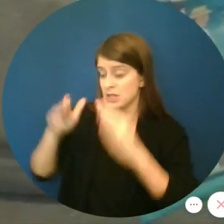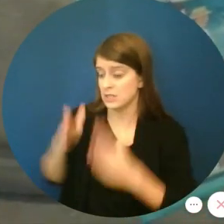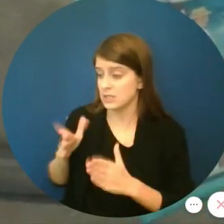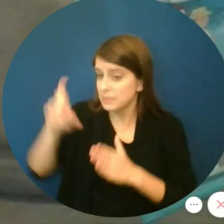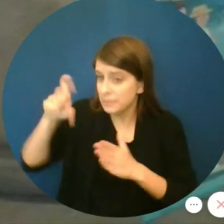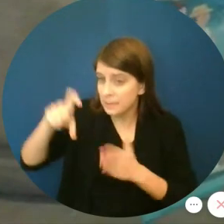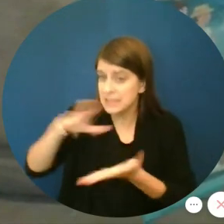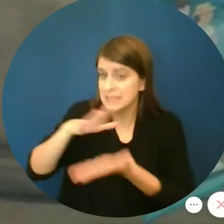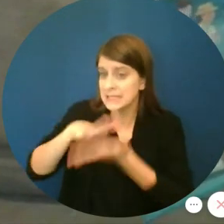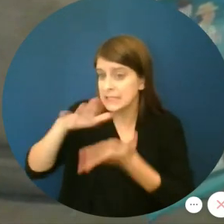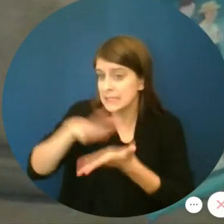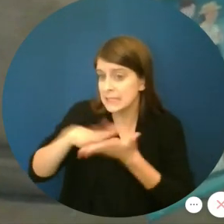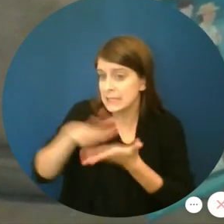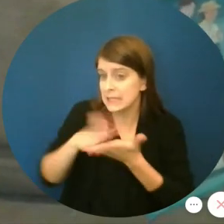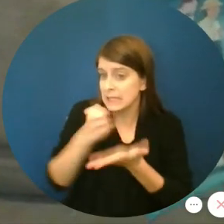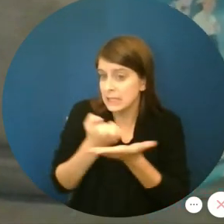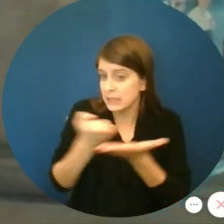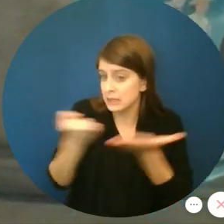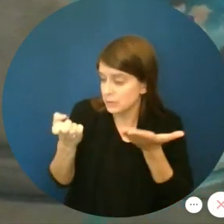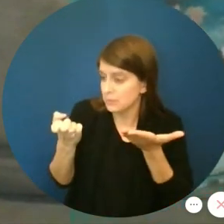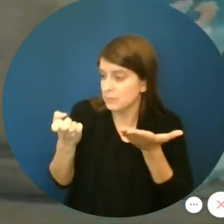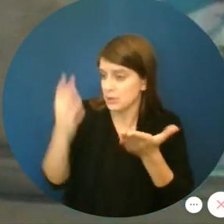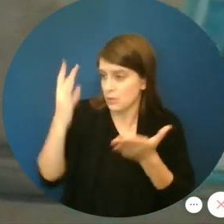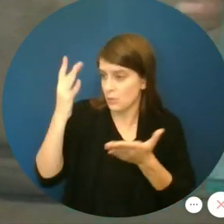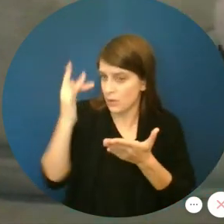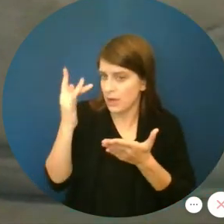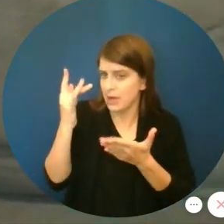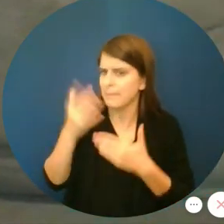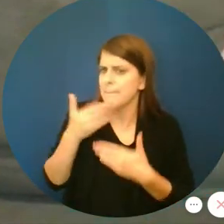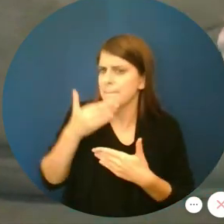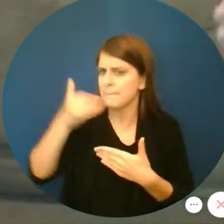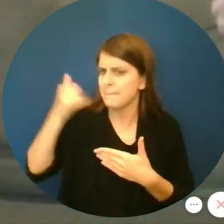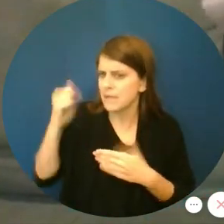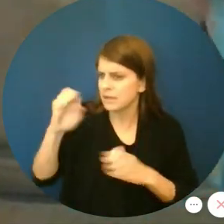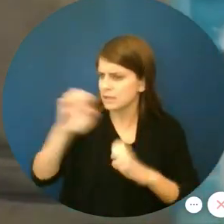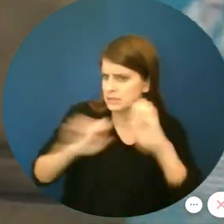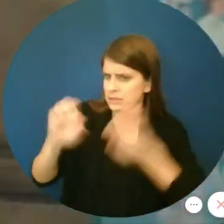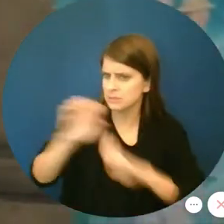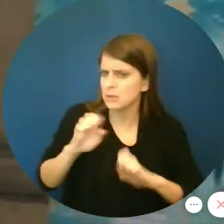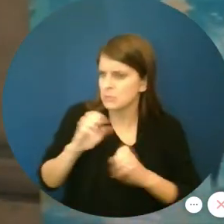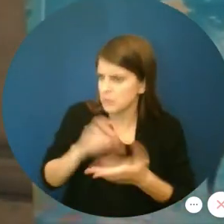and equipment for the most accurate experiments.